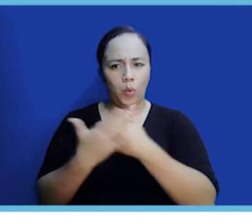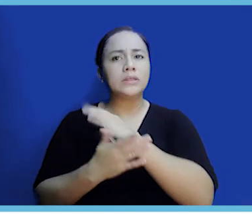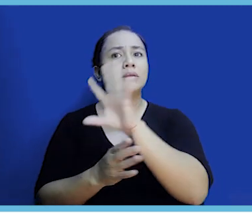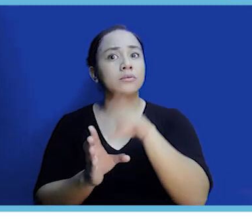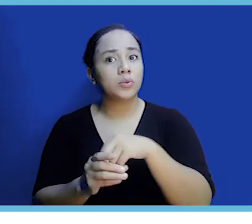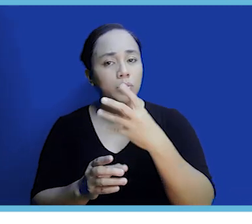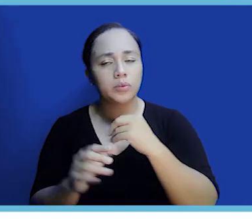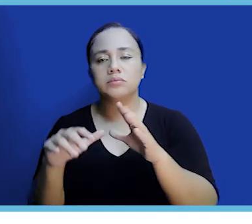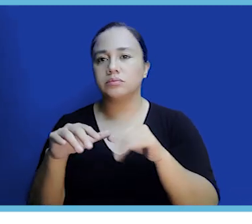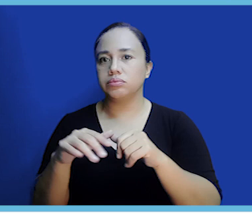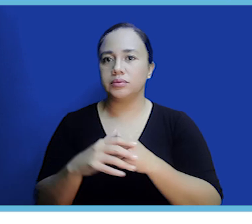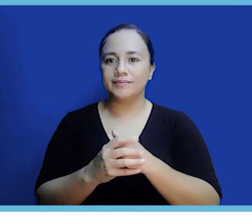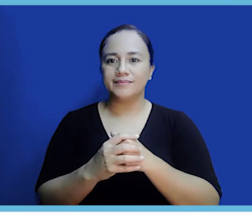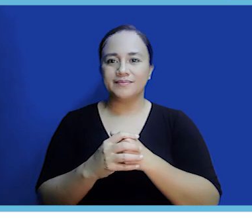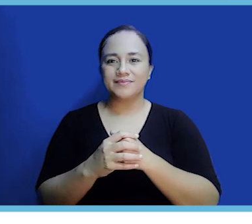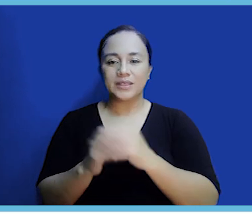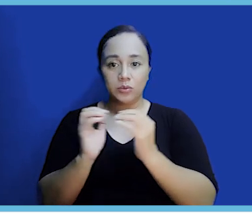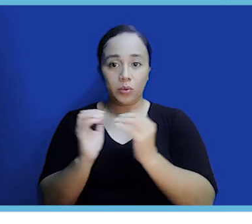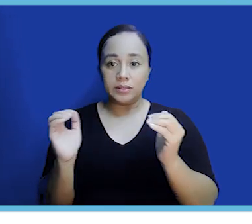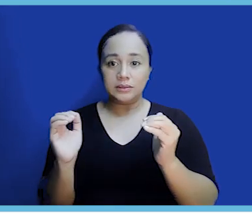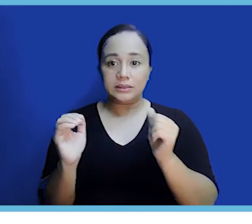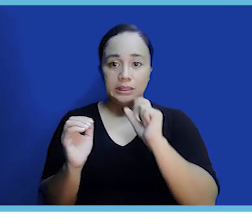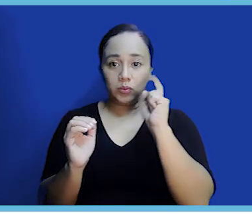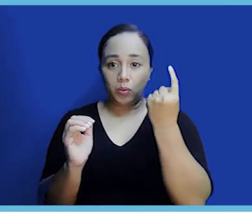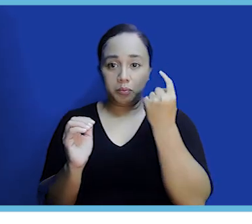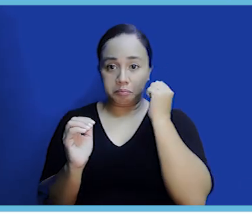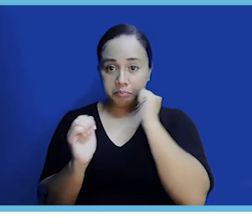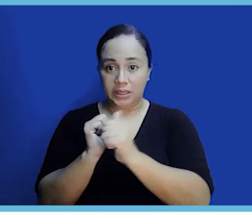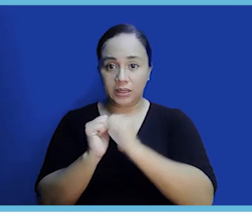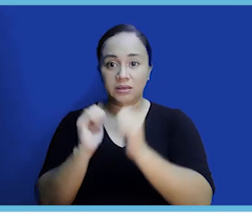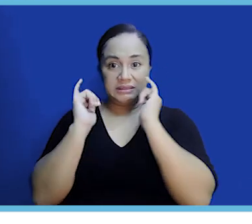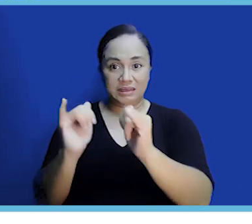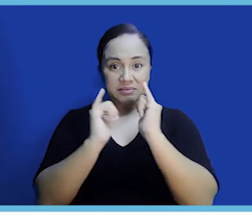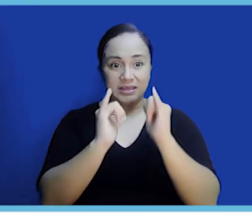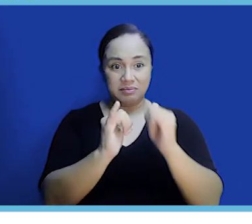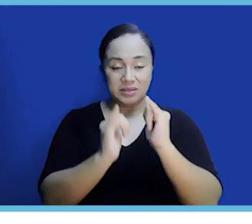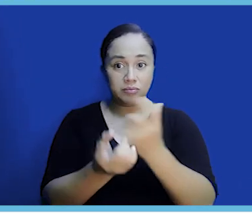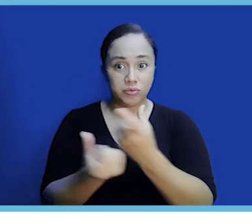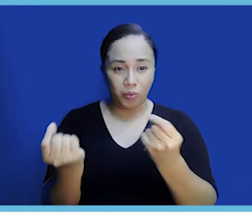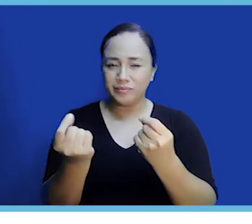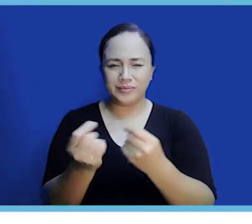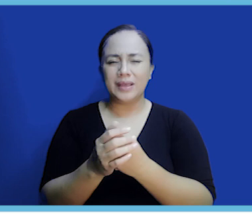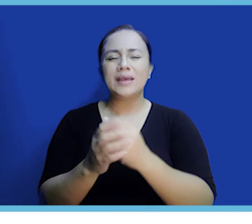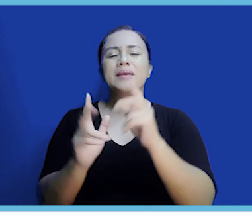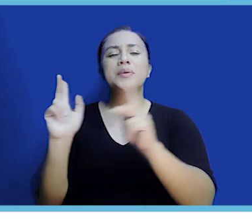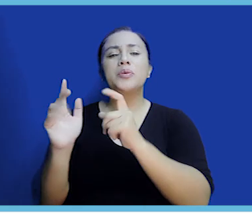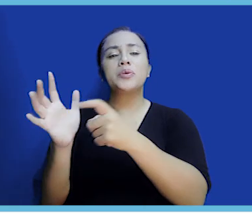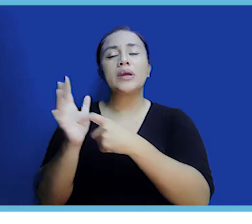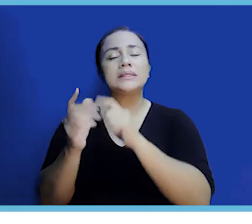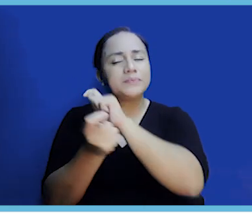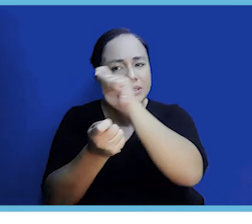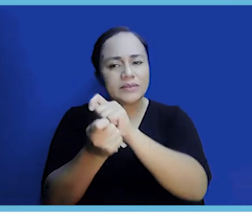available to all, including persons with disabilities. Equality doesn't always mean the same treatment. People